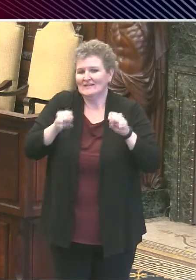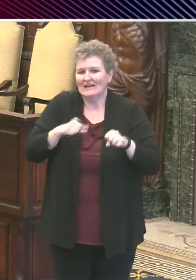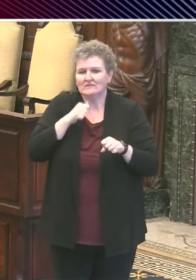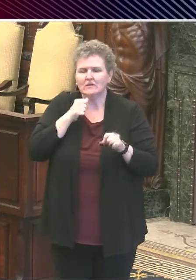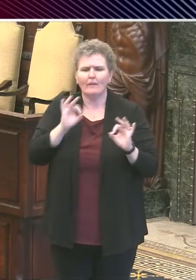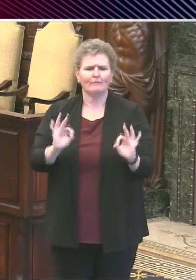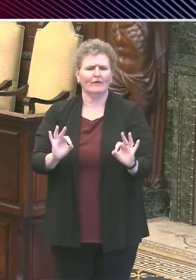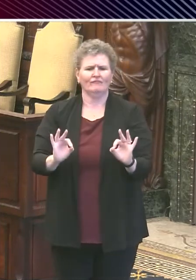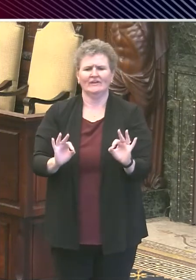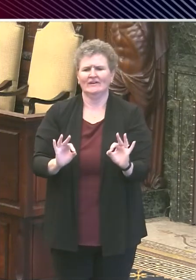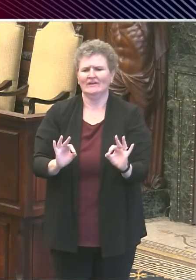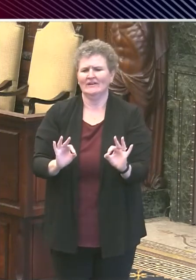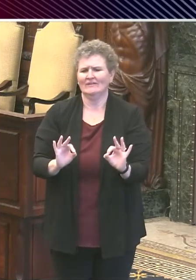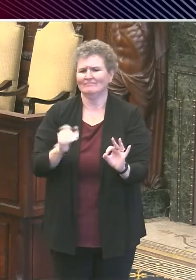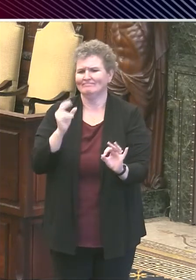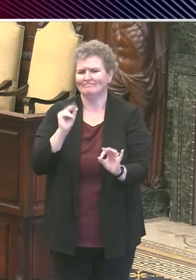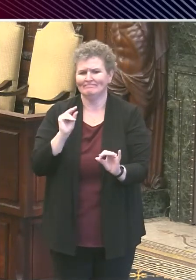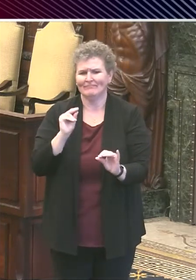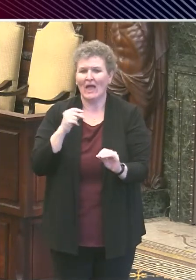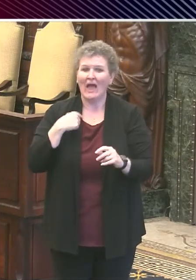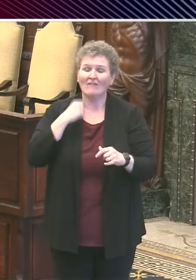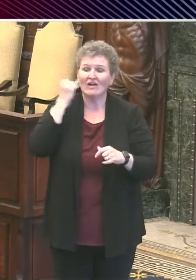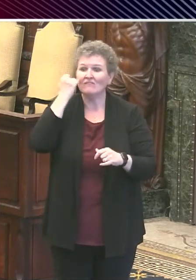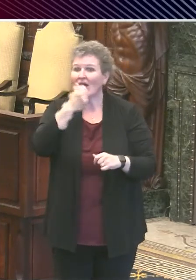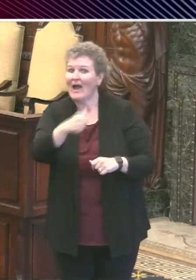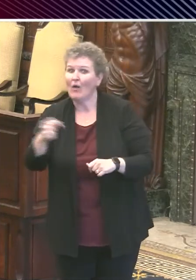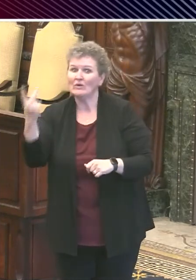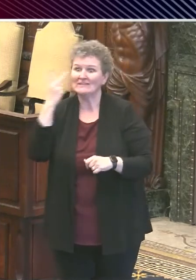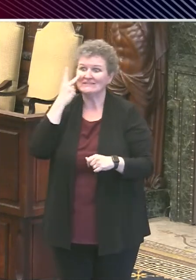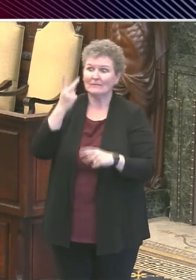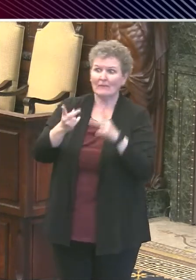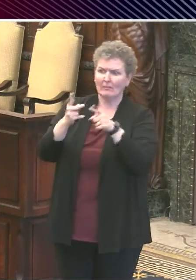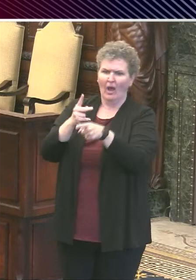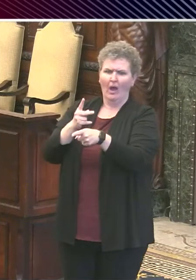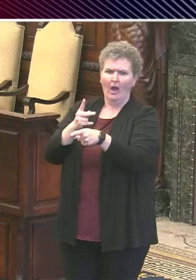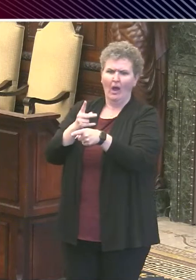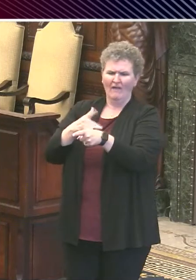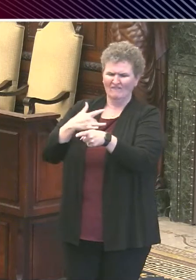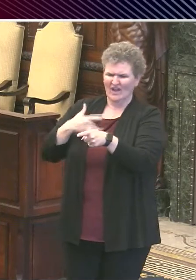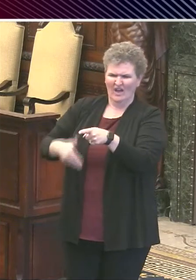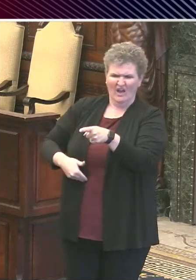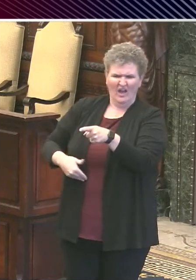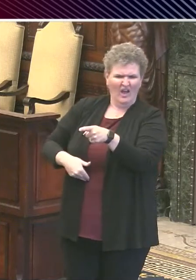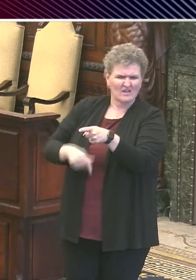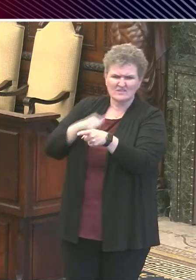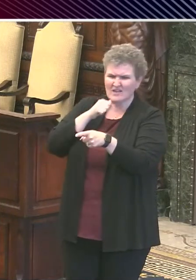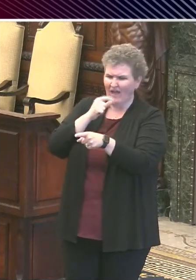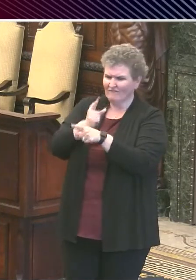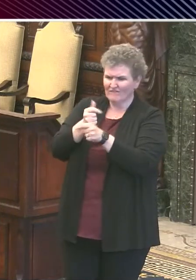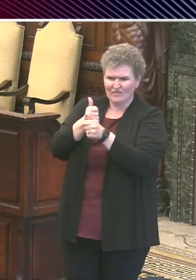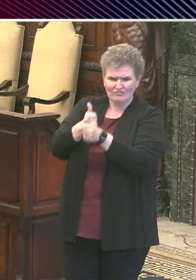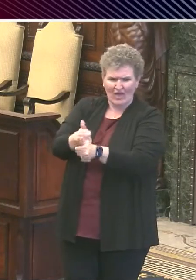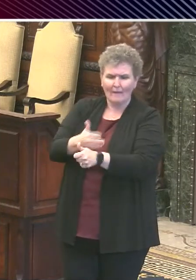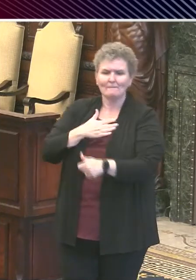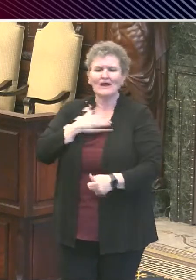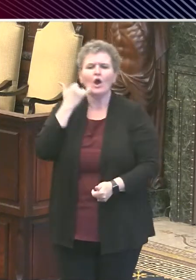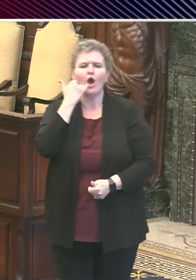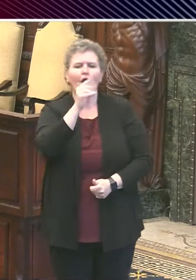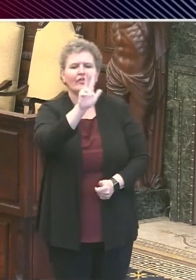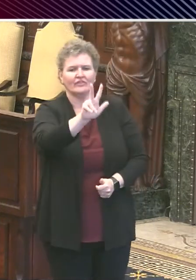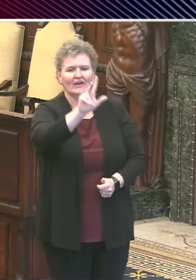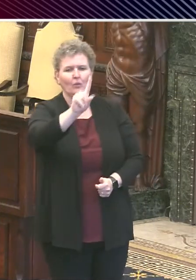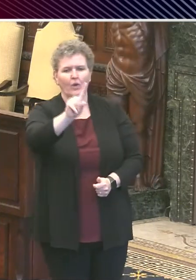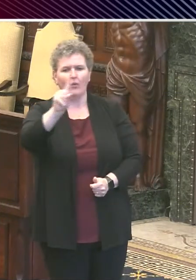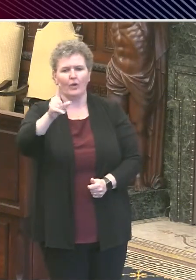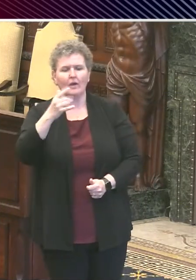that you or anyone else who sees a restaurant where you feel that they're not following the rules, call 311 and issue a complaint, and